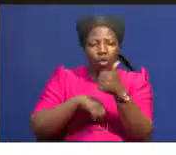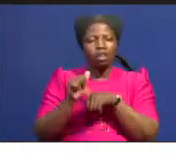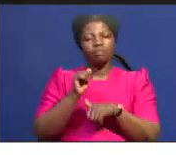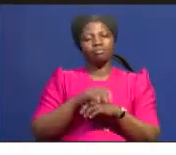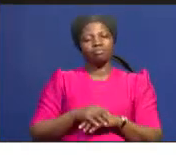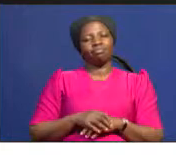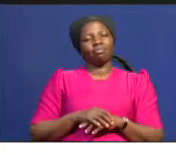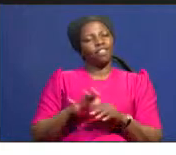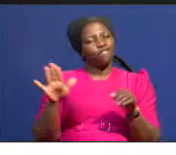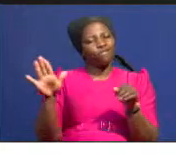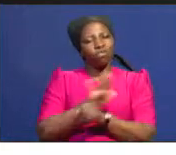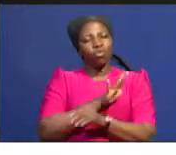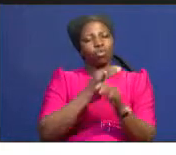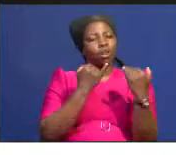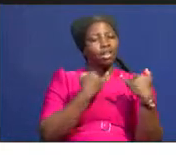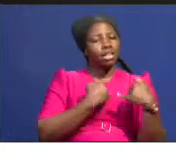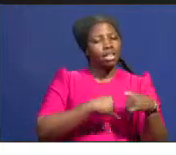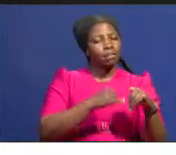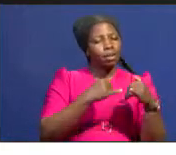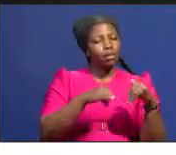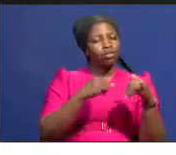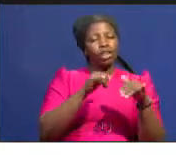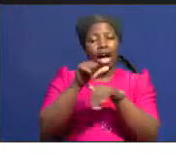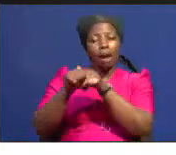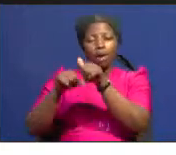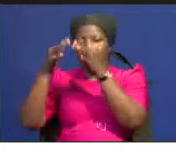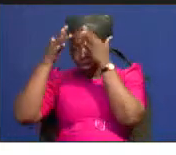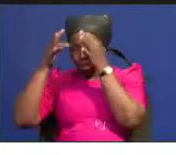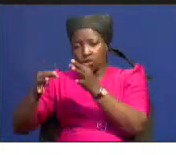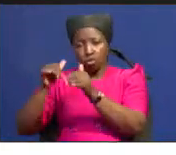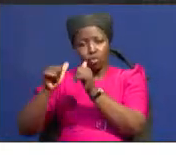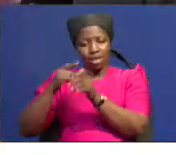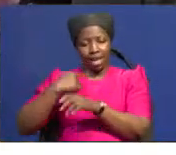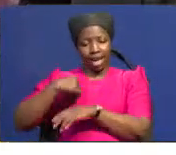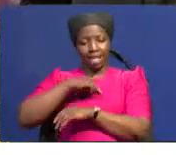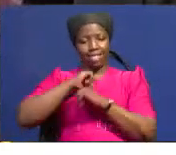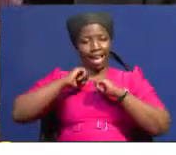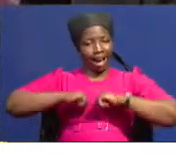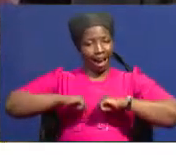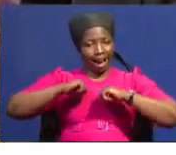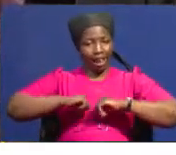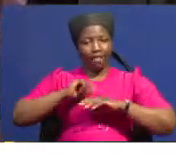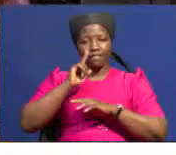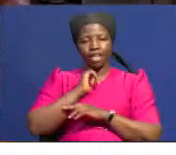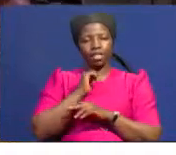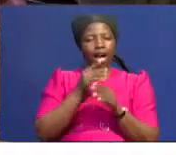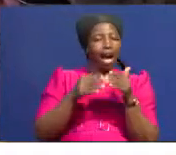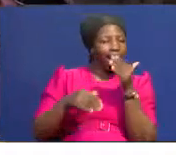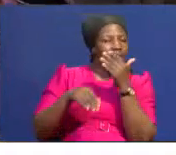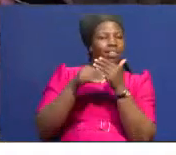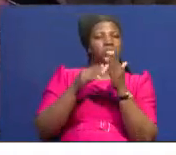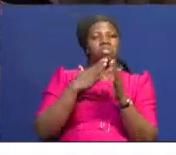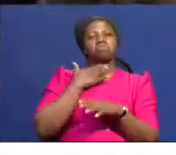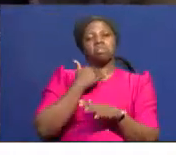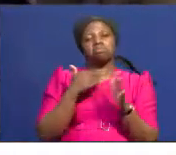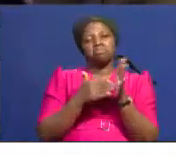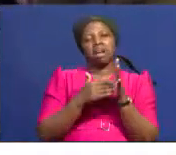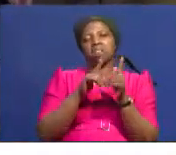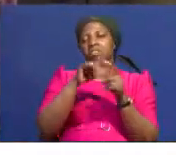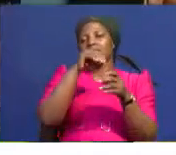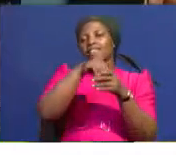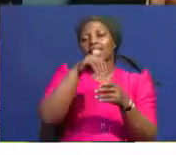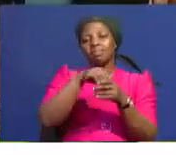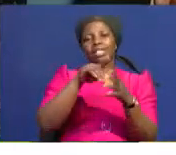complete implementation of the resolutions we have agreed. Additionally, they want barriers to investment